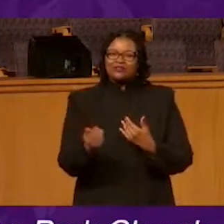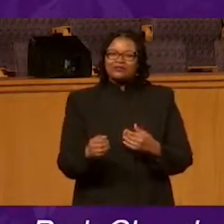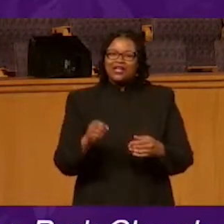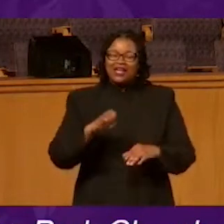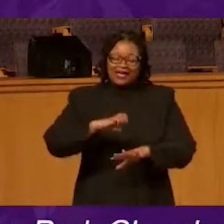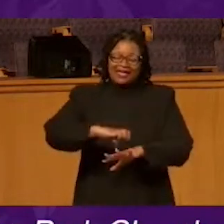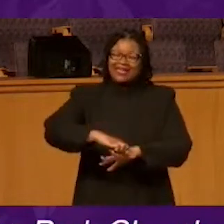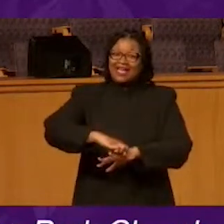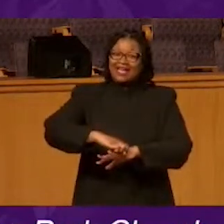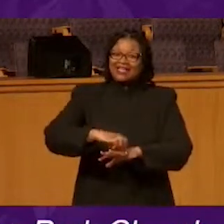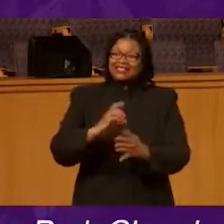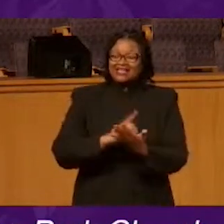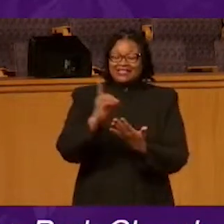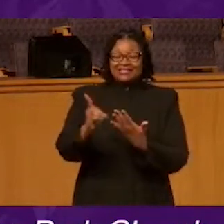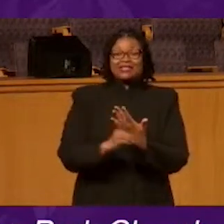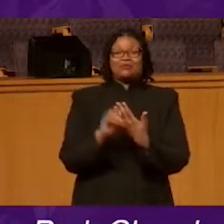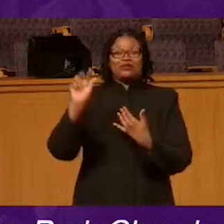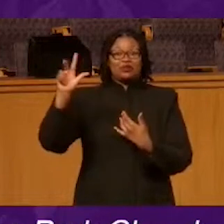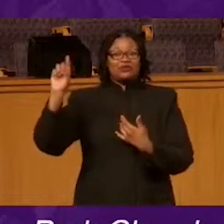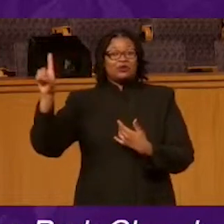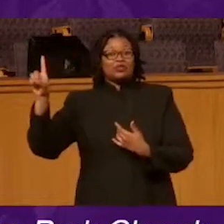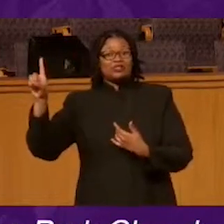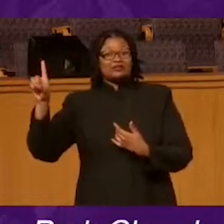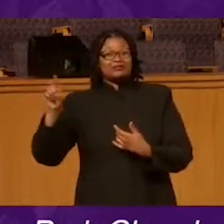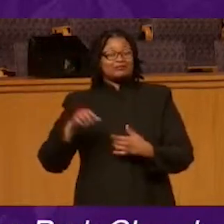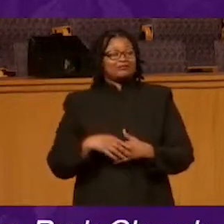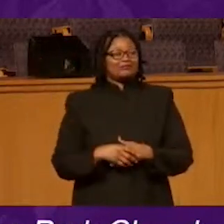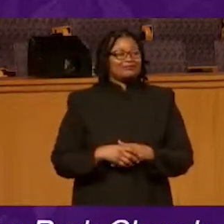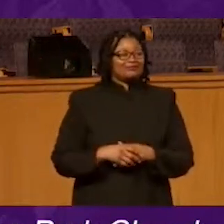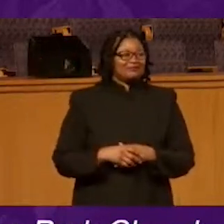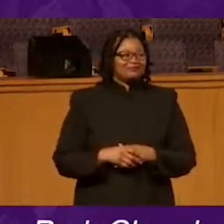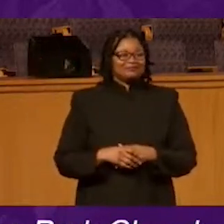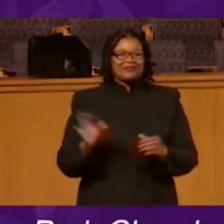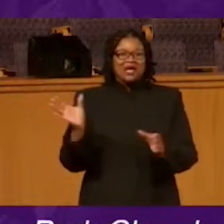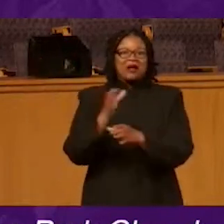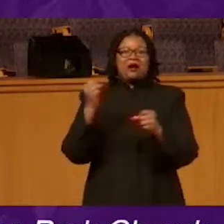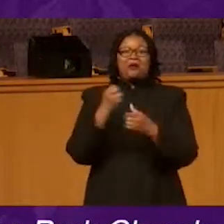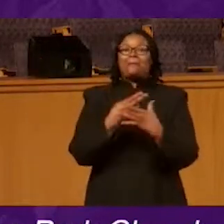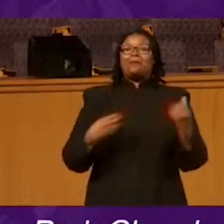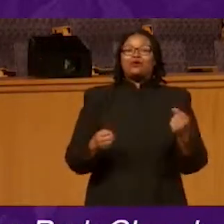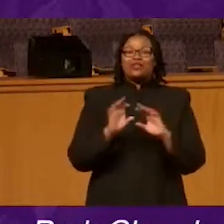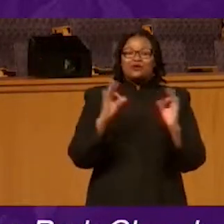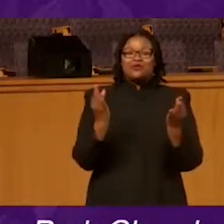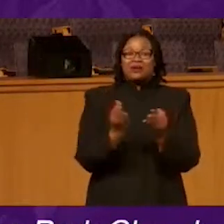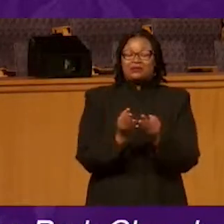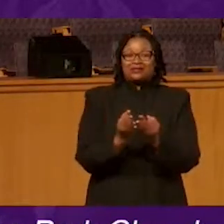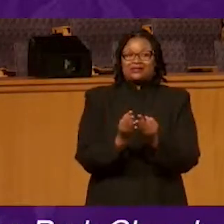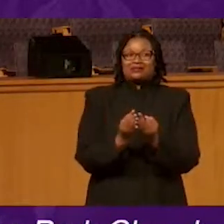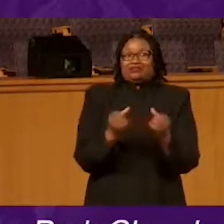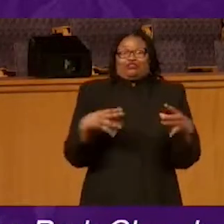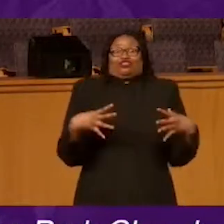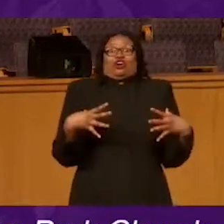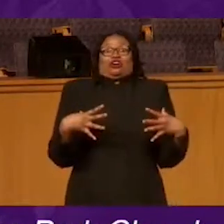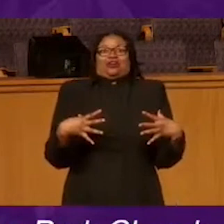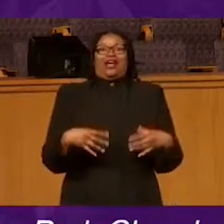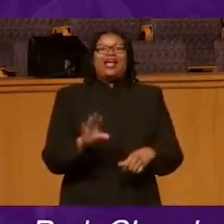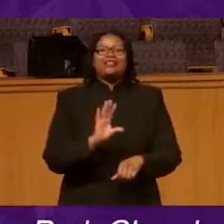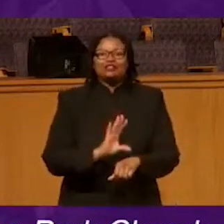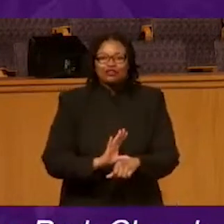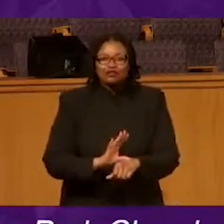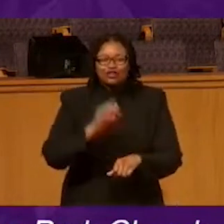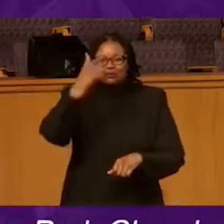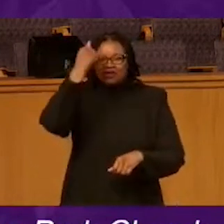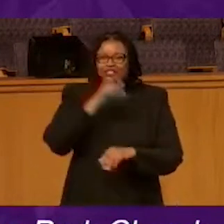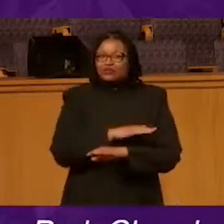engaged December 31st. Caught both families off guard. And the church, because she was unknown